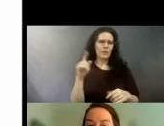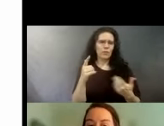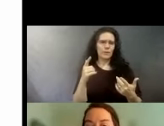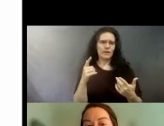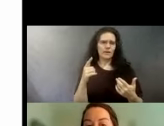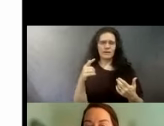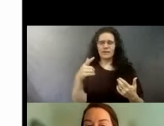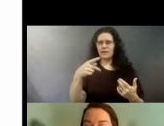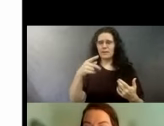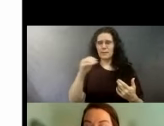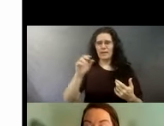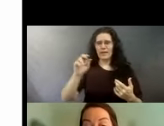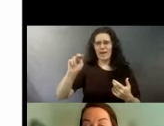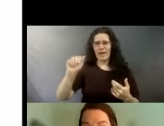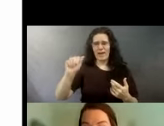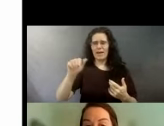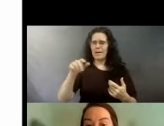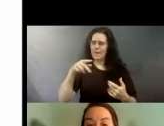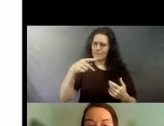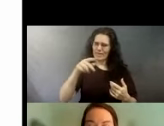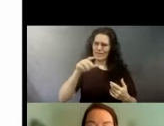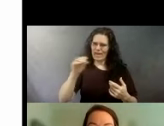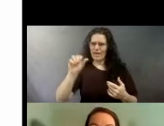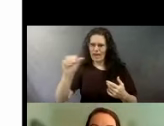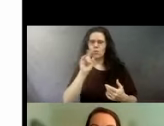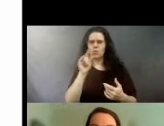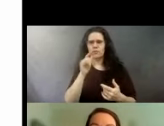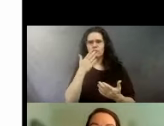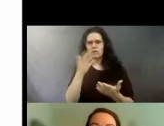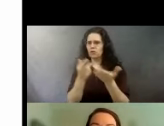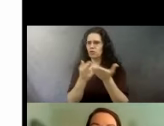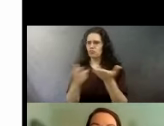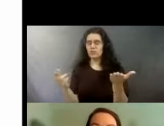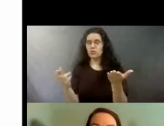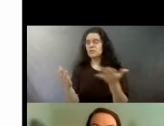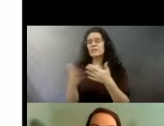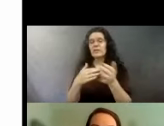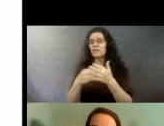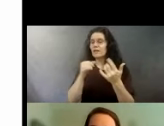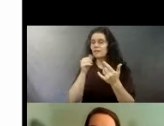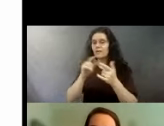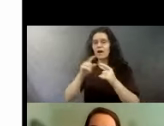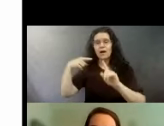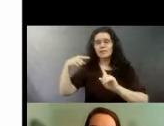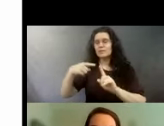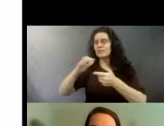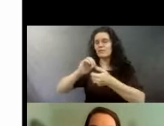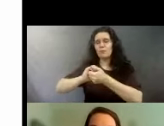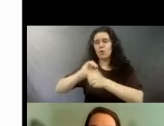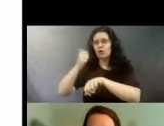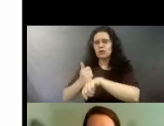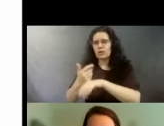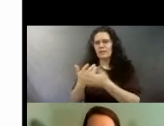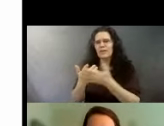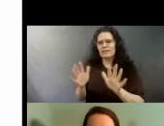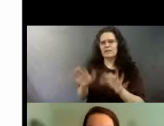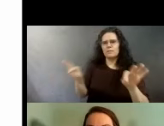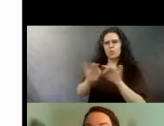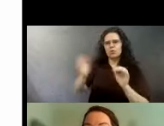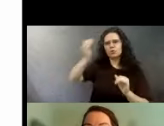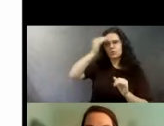not it leads to a specific partnership. I think it's really helpful to know these protection and